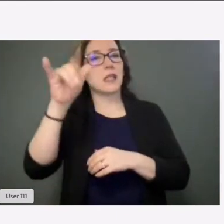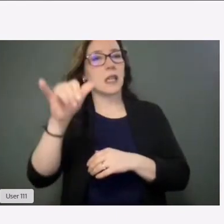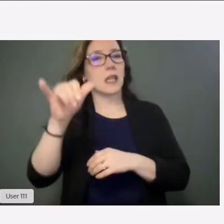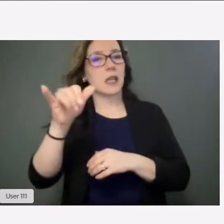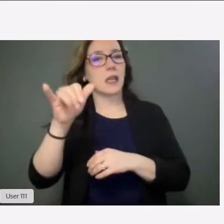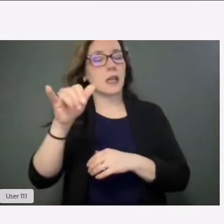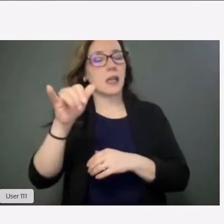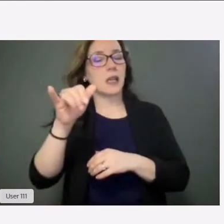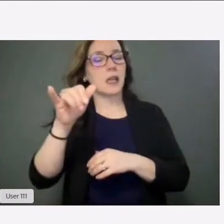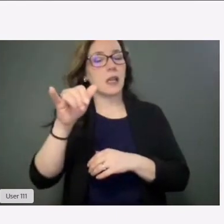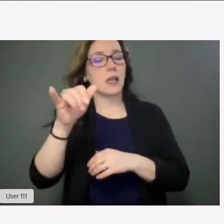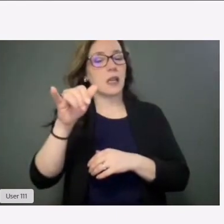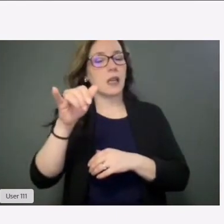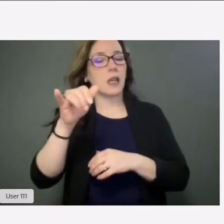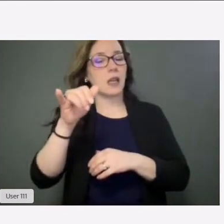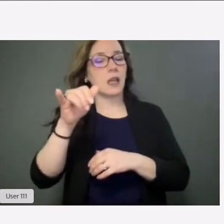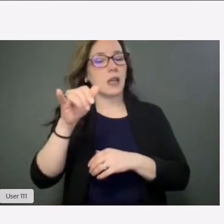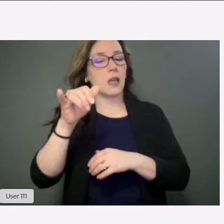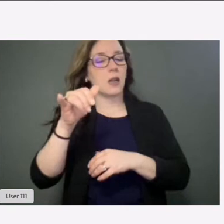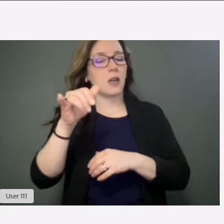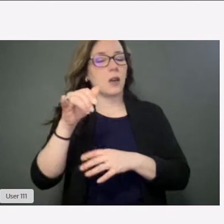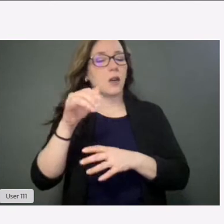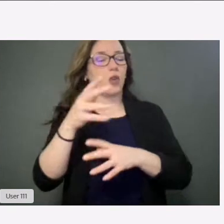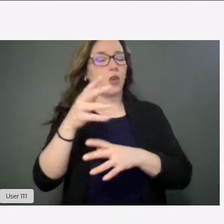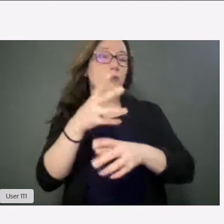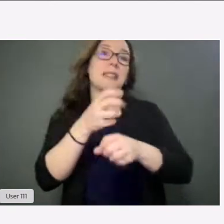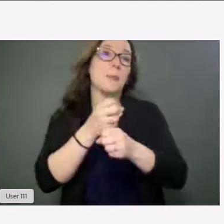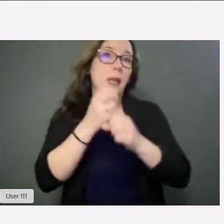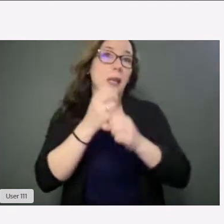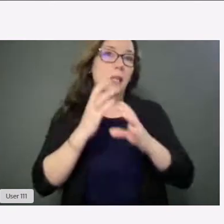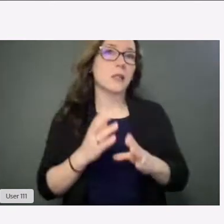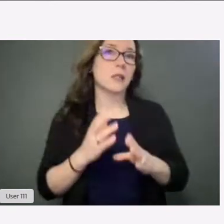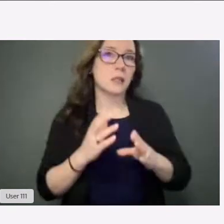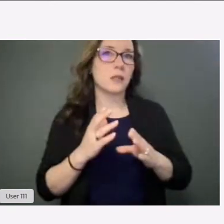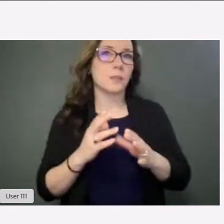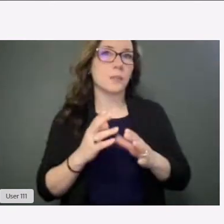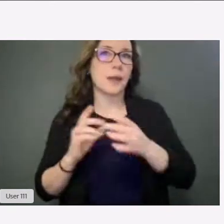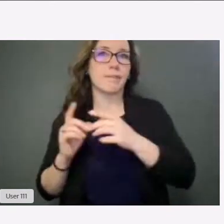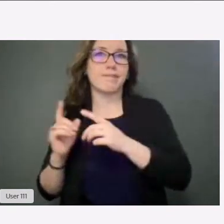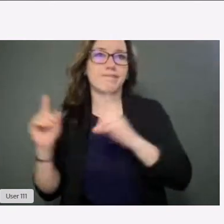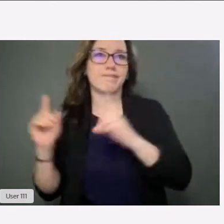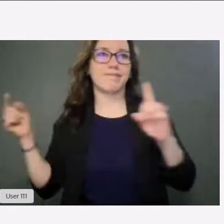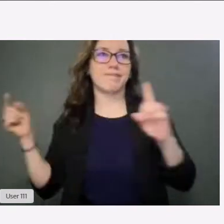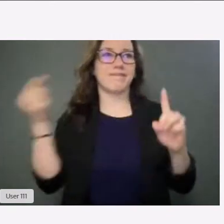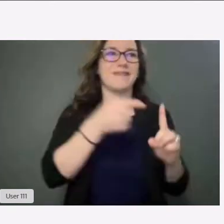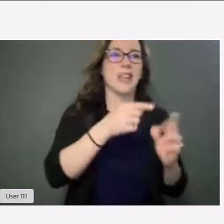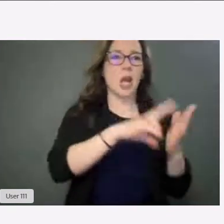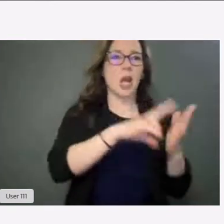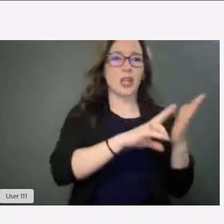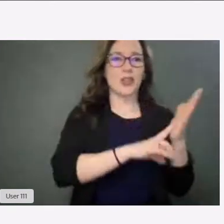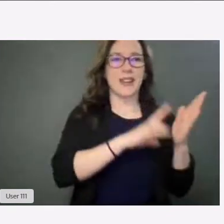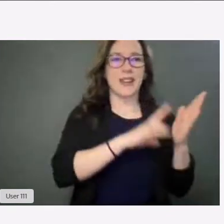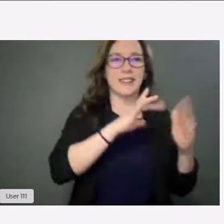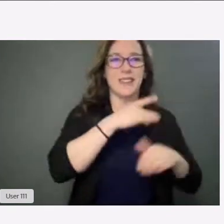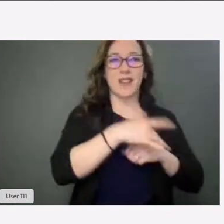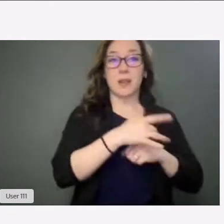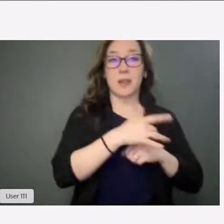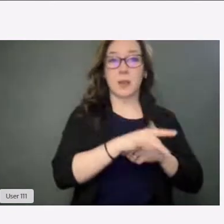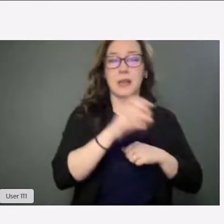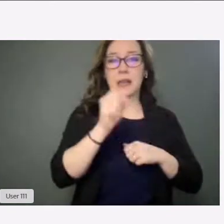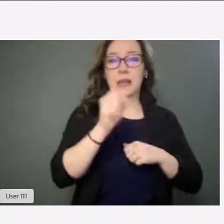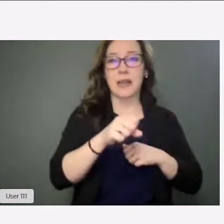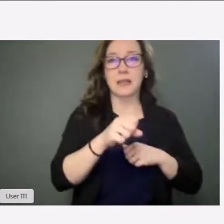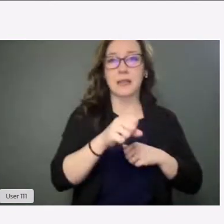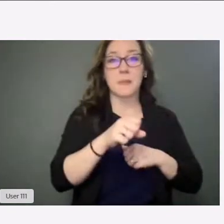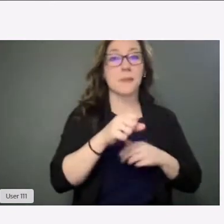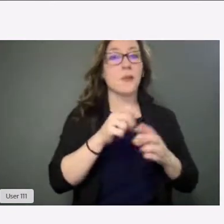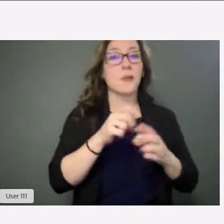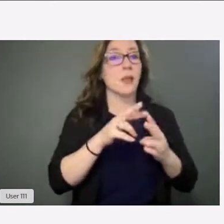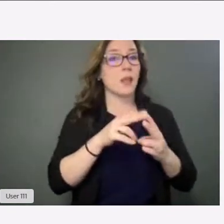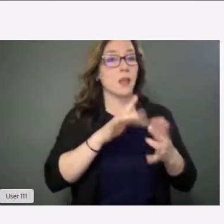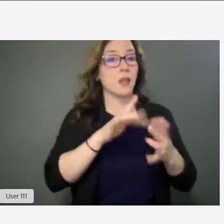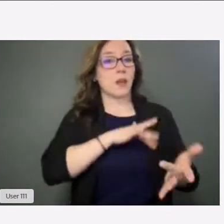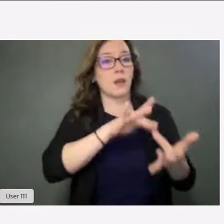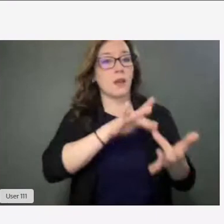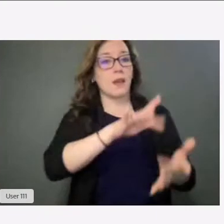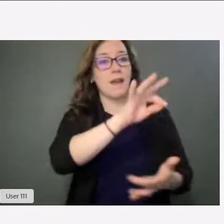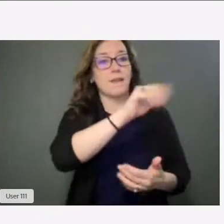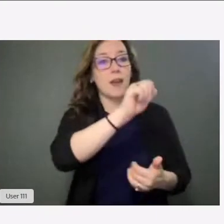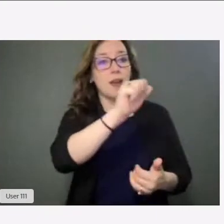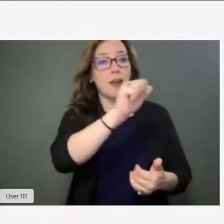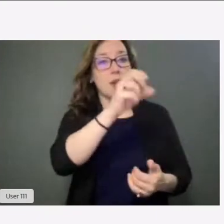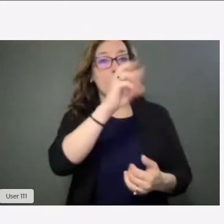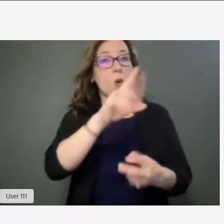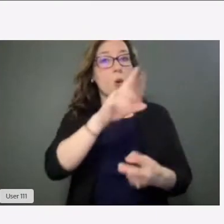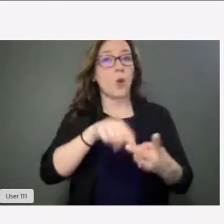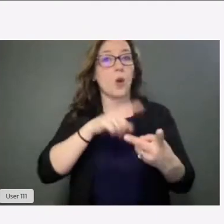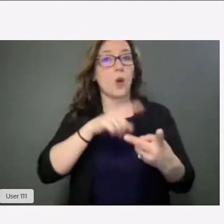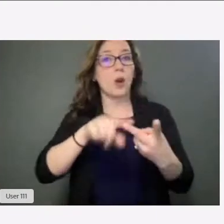sub-applicant sub-recipients, but again, going back to that contract availability. And so, yes, either reaching out directly to the SAA, or if there is